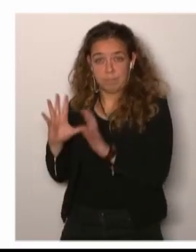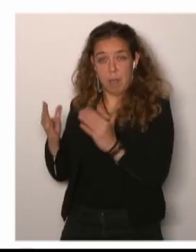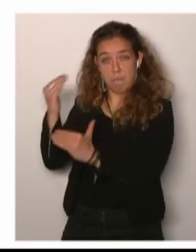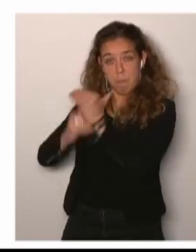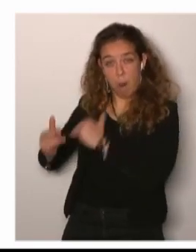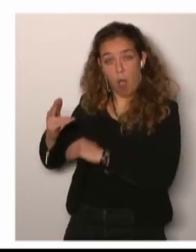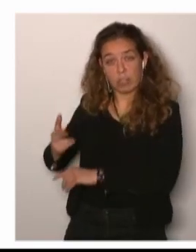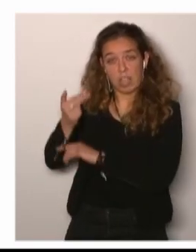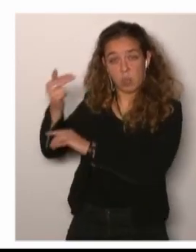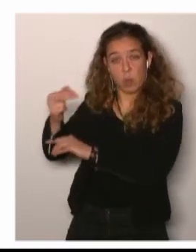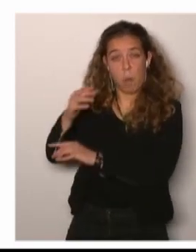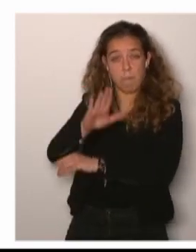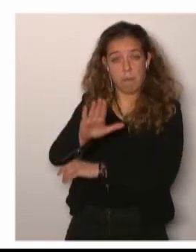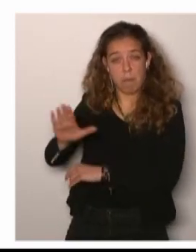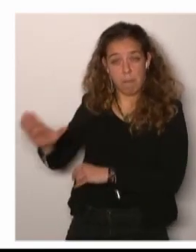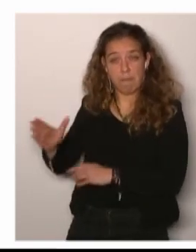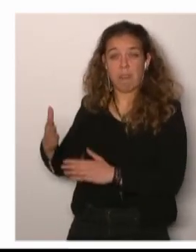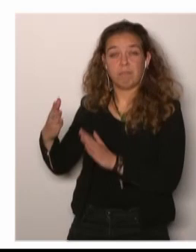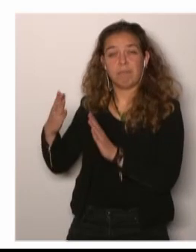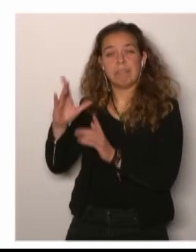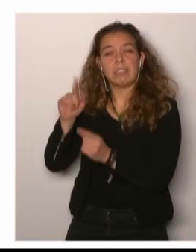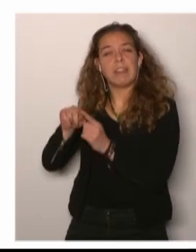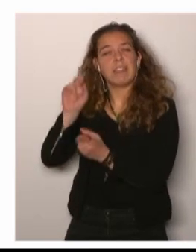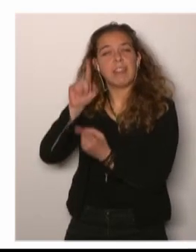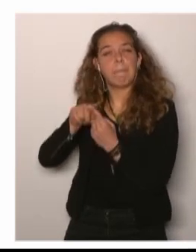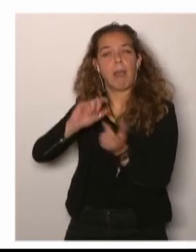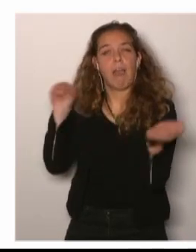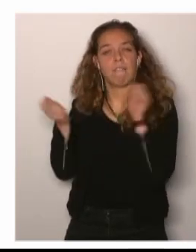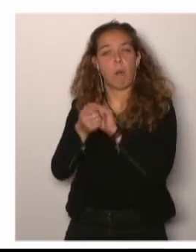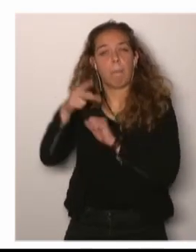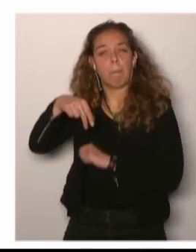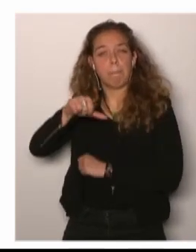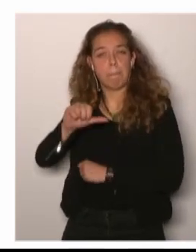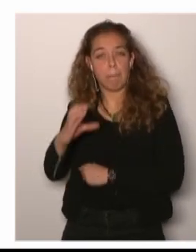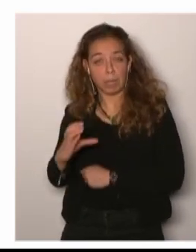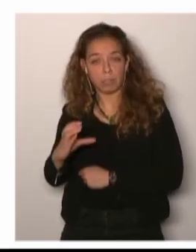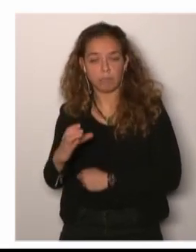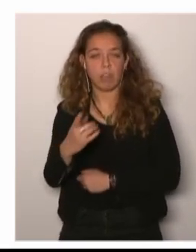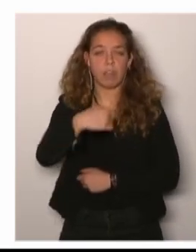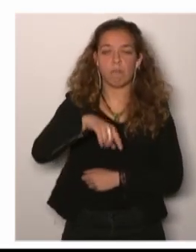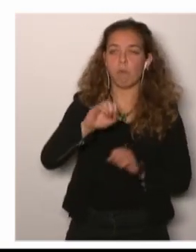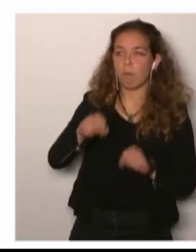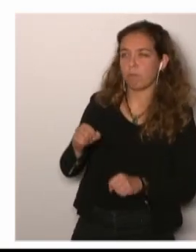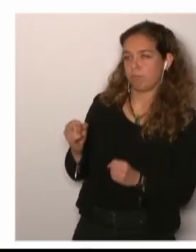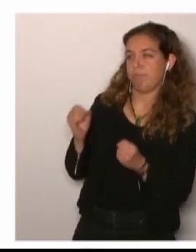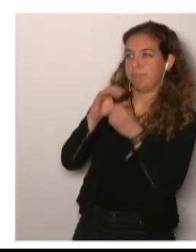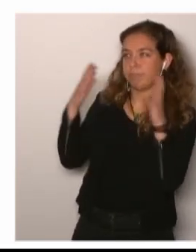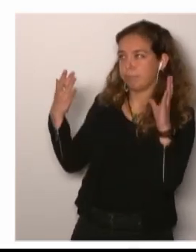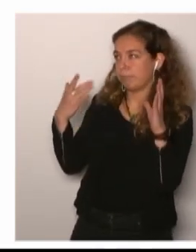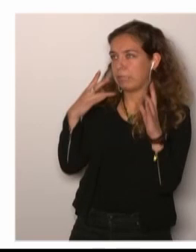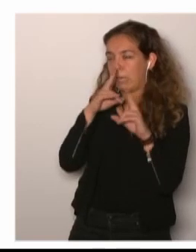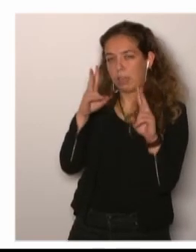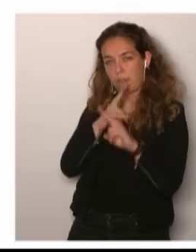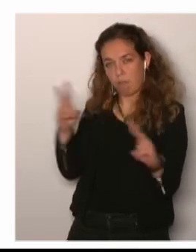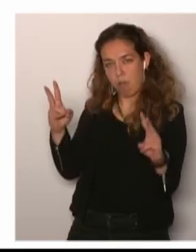Agricultural Policy. And you might say, well, what has that got to do with me? Well, it has a lot to do with you, in fact, from the prevention point of view, because,